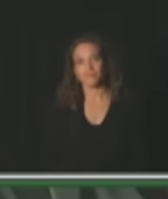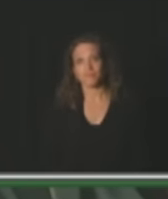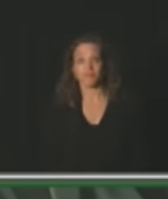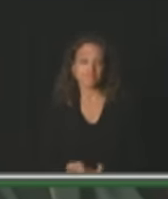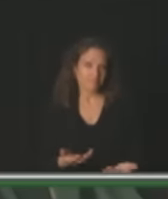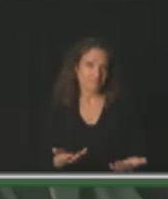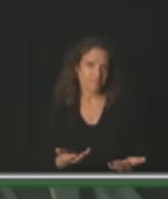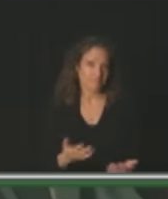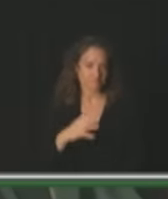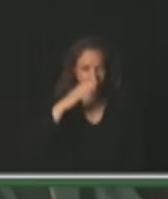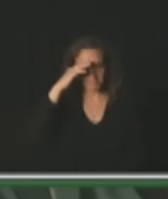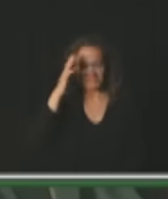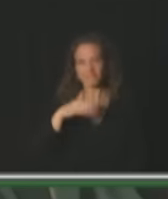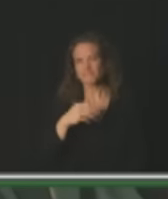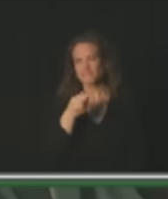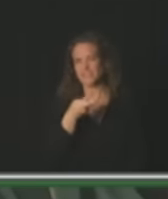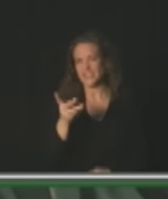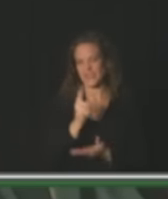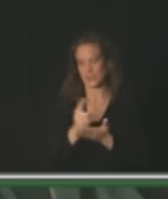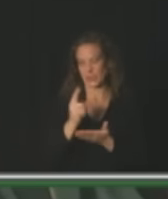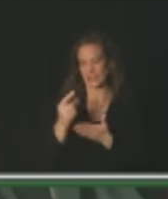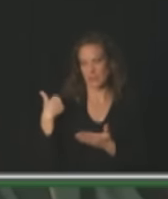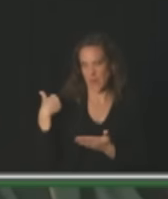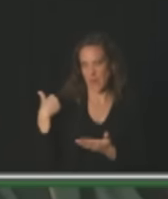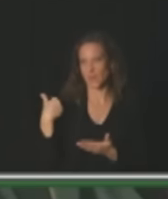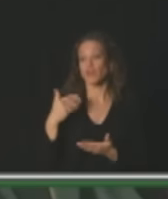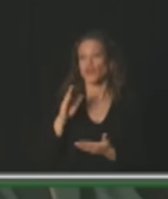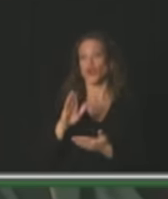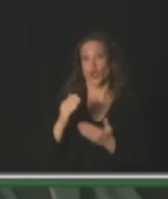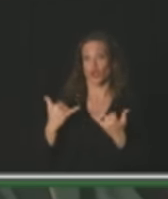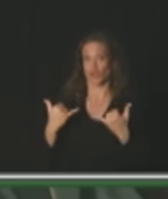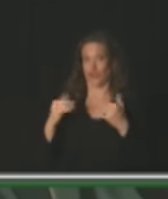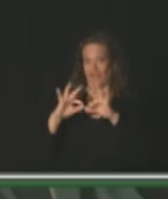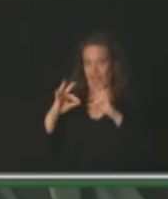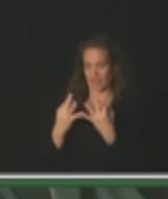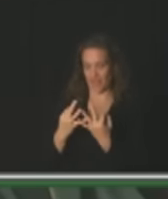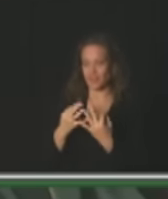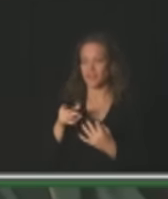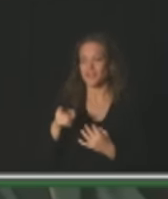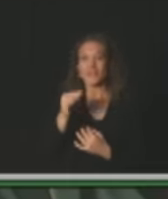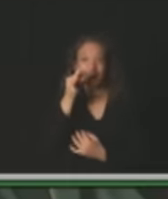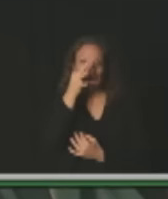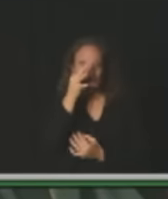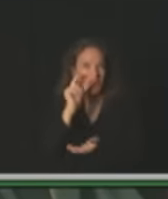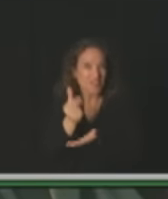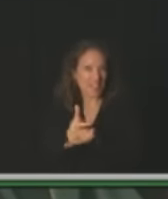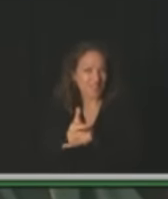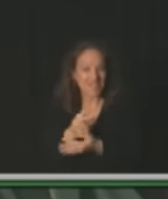Well, a couple weeks ago, the family she's with now, just as she's getting ready to graduate,